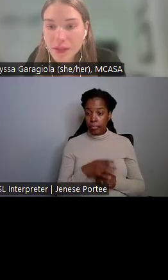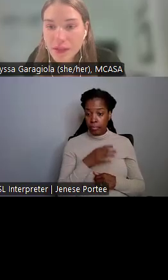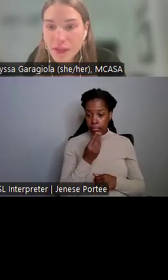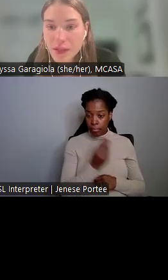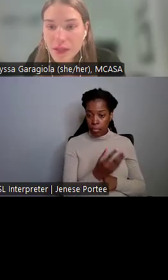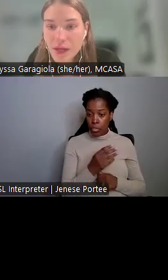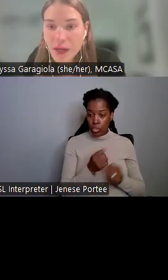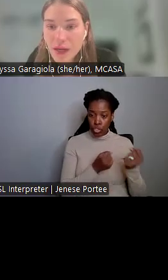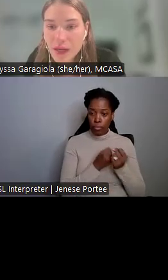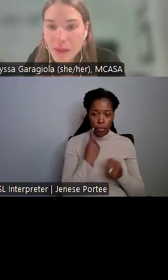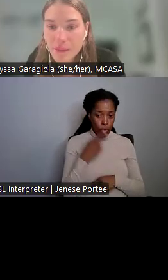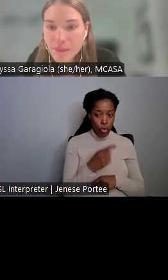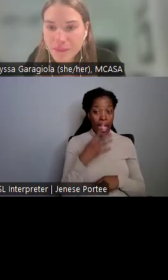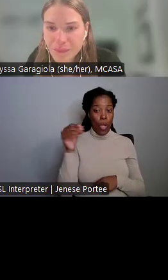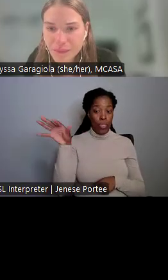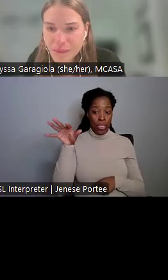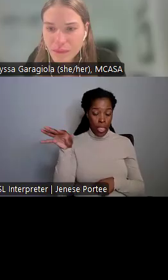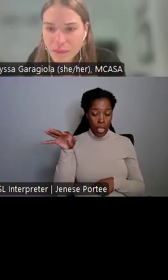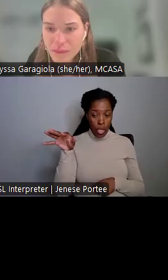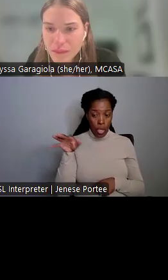there. Um,